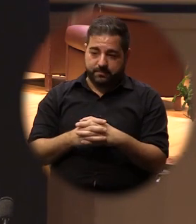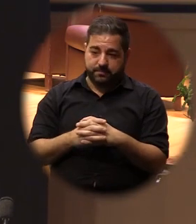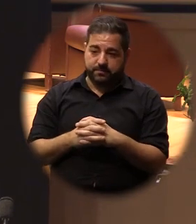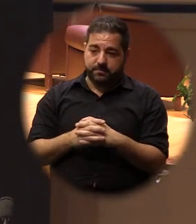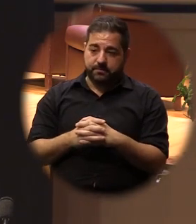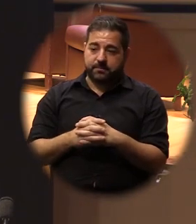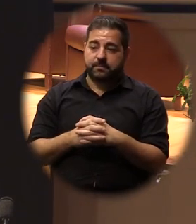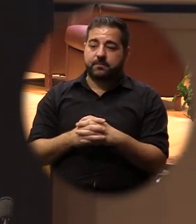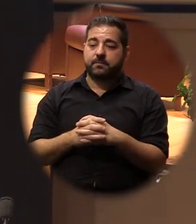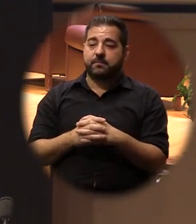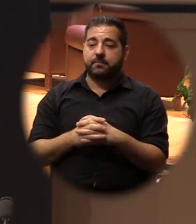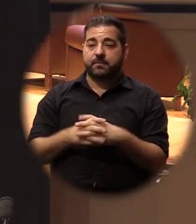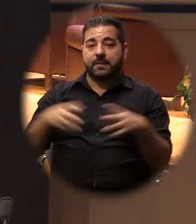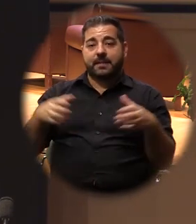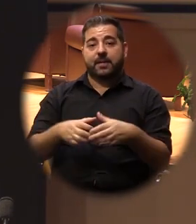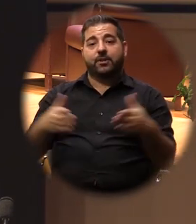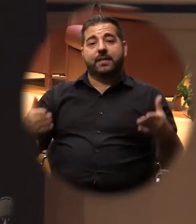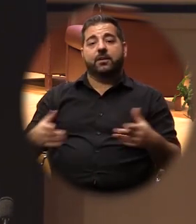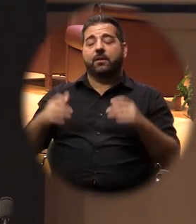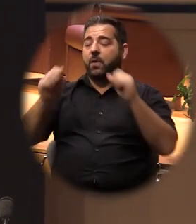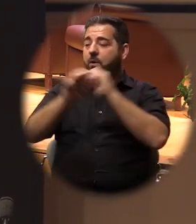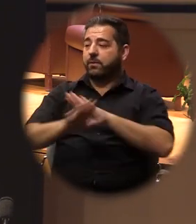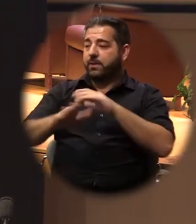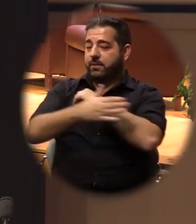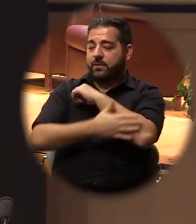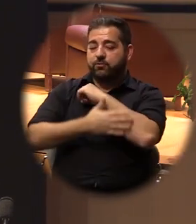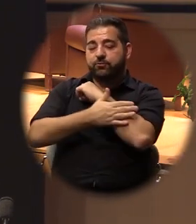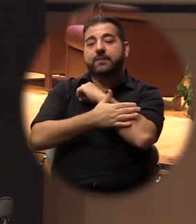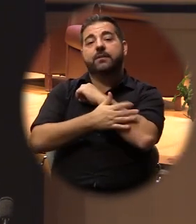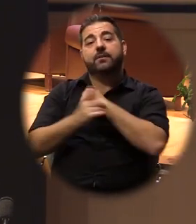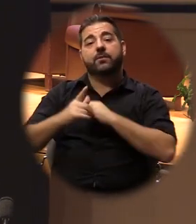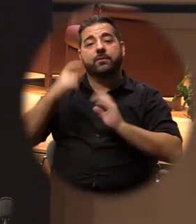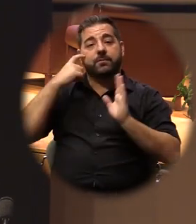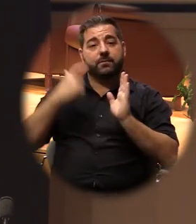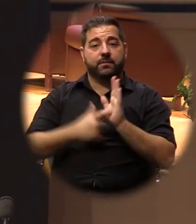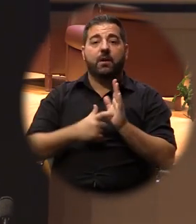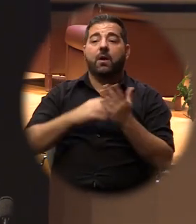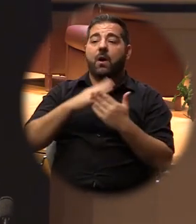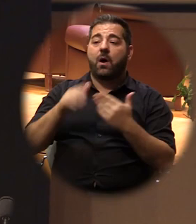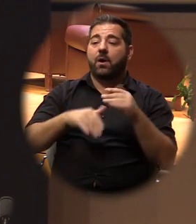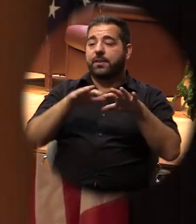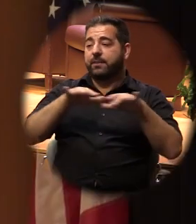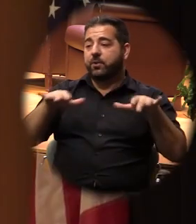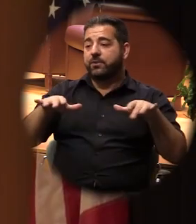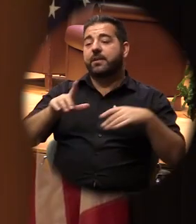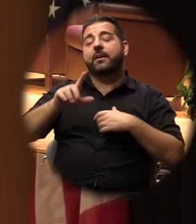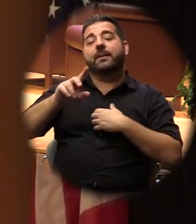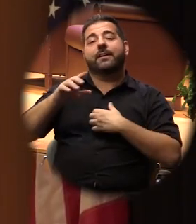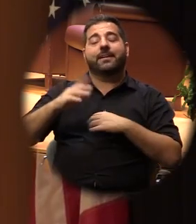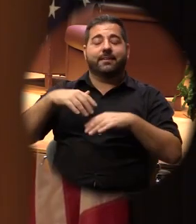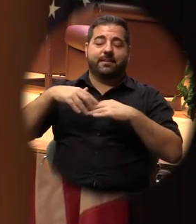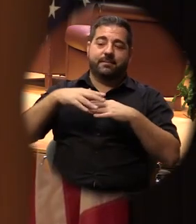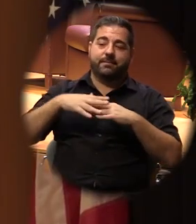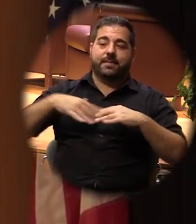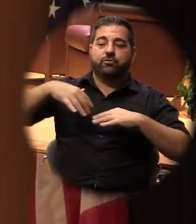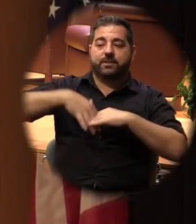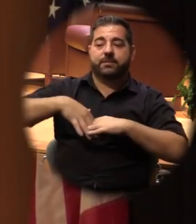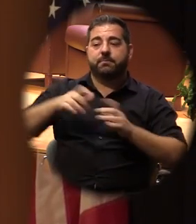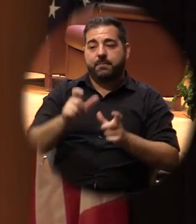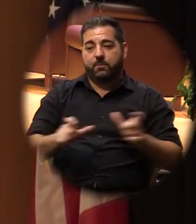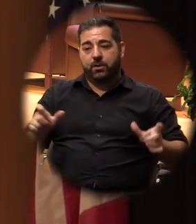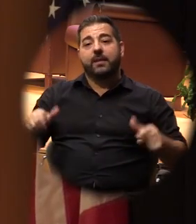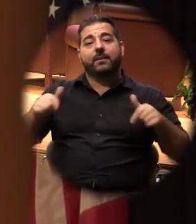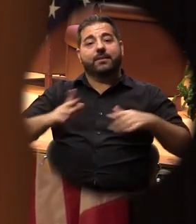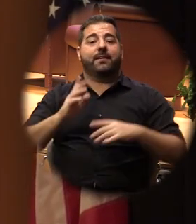As we gather here and around the country, I do want to gratefully acknowledge all of the diverse and vibrant Indigenous peoples on whose